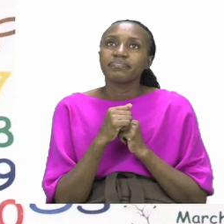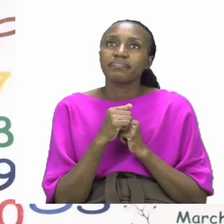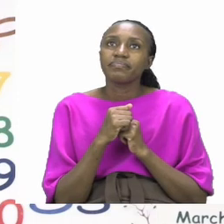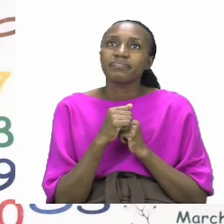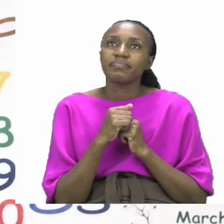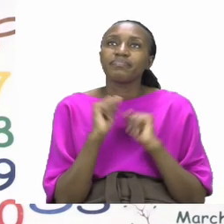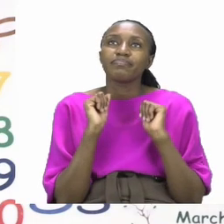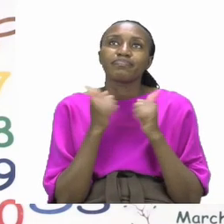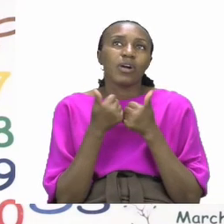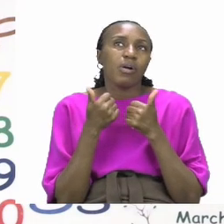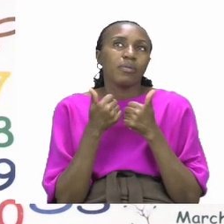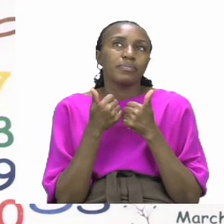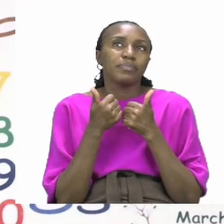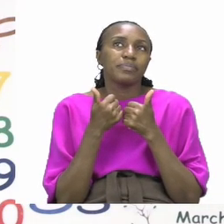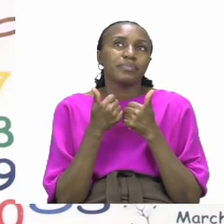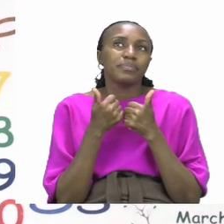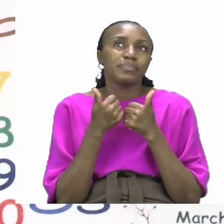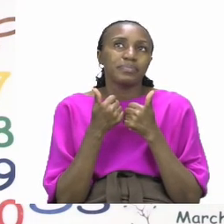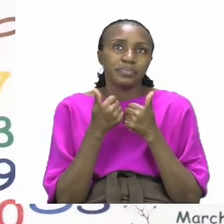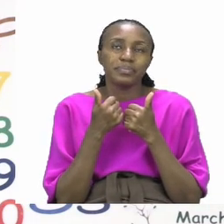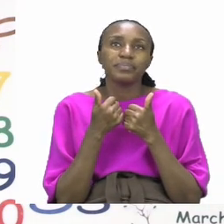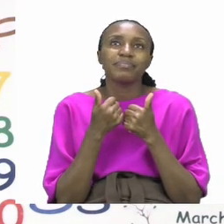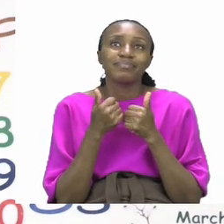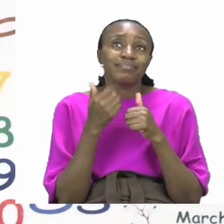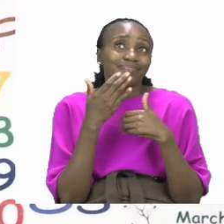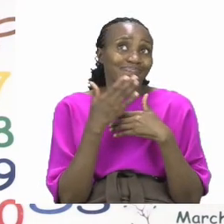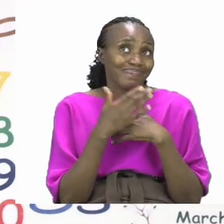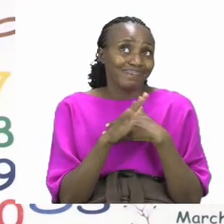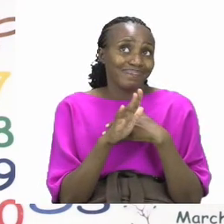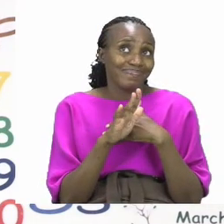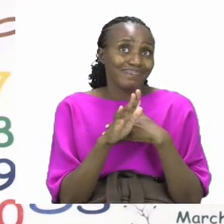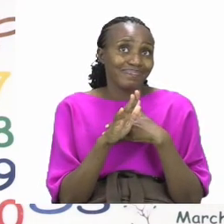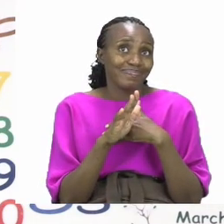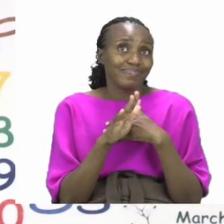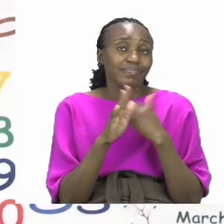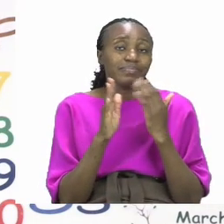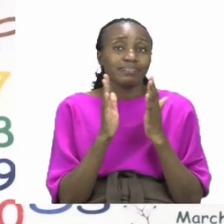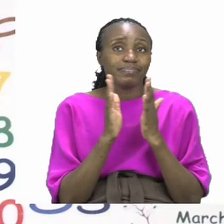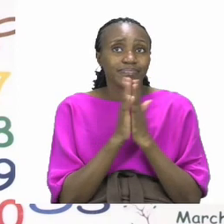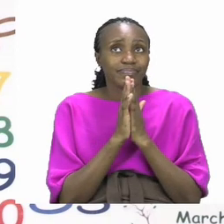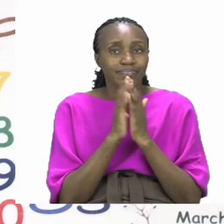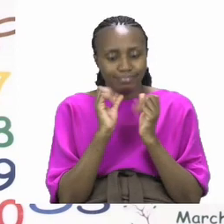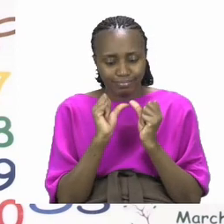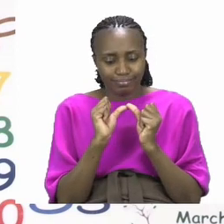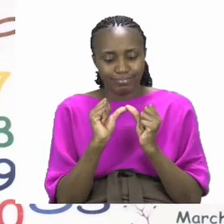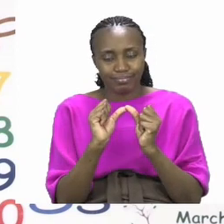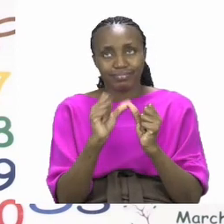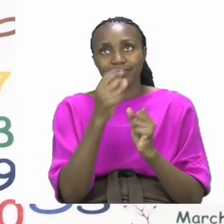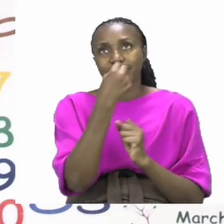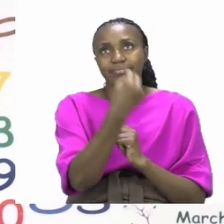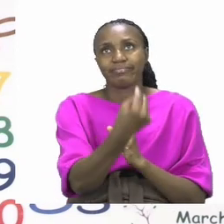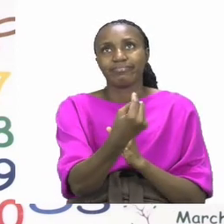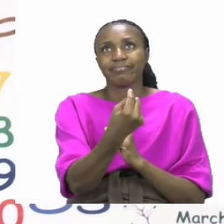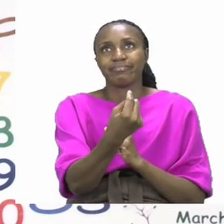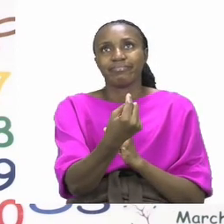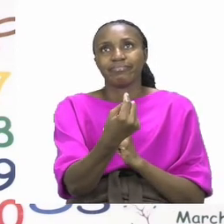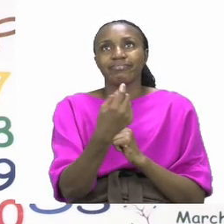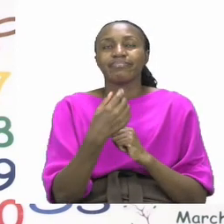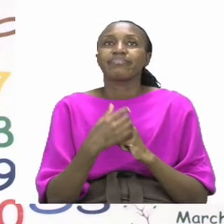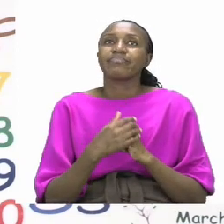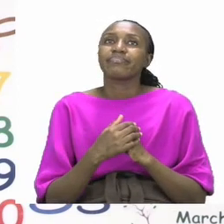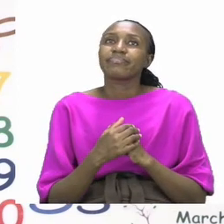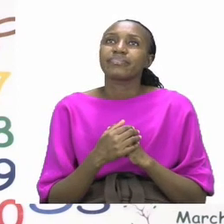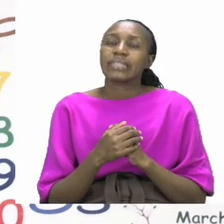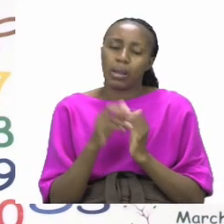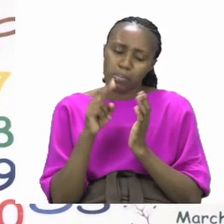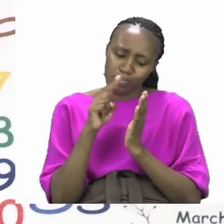Good job. Now we are done with the first part. The rest of this word cross puzzle you will do by yourselves.